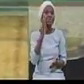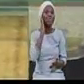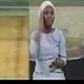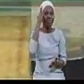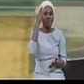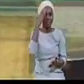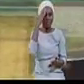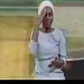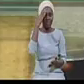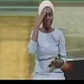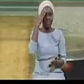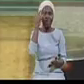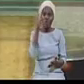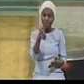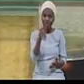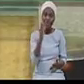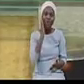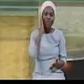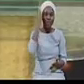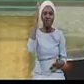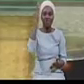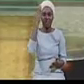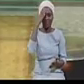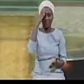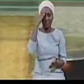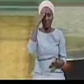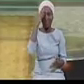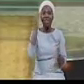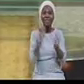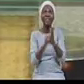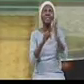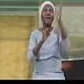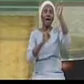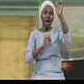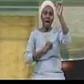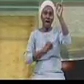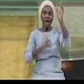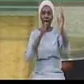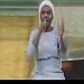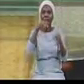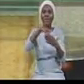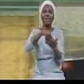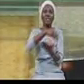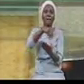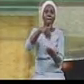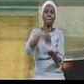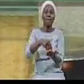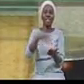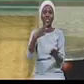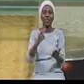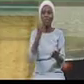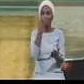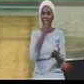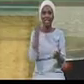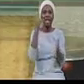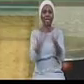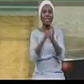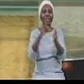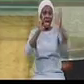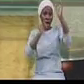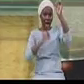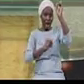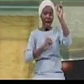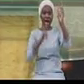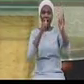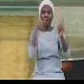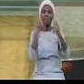know, and ye shall know that I am in the midst of Israel, that I am the Lord your God